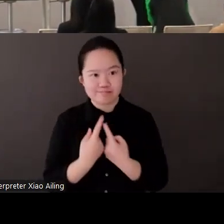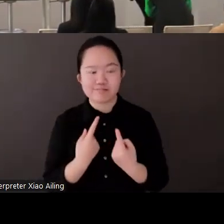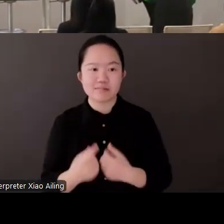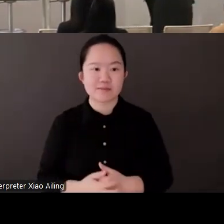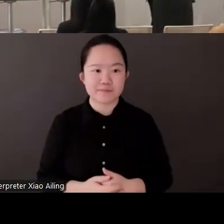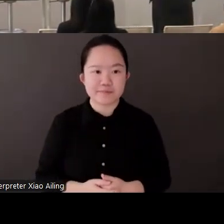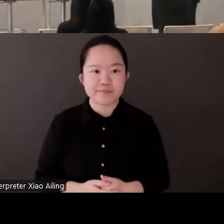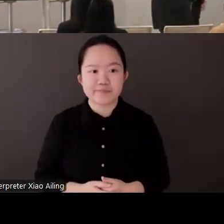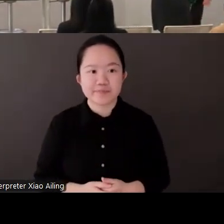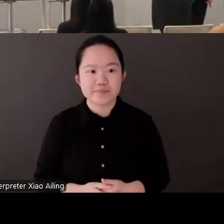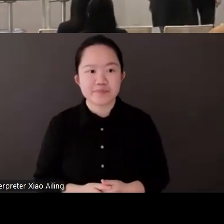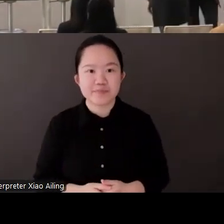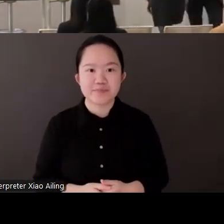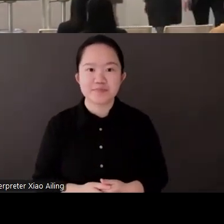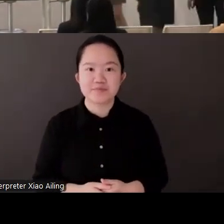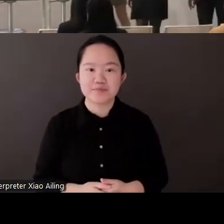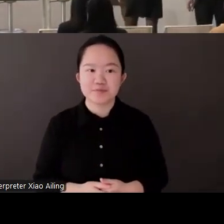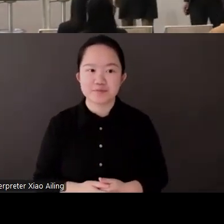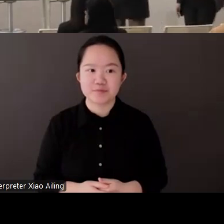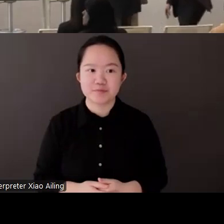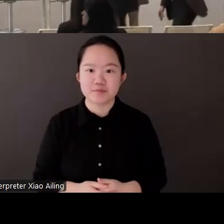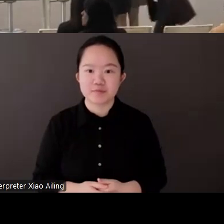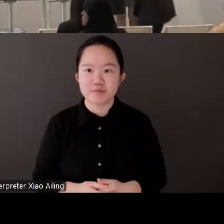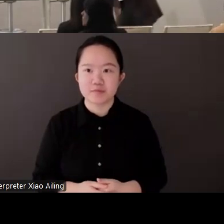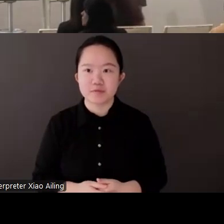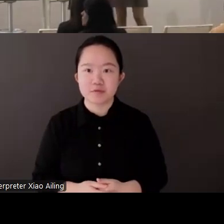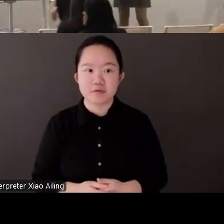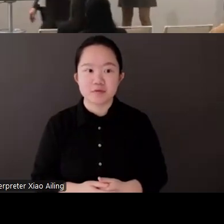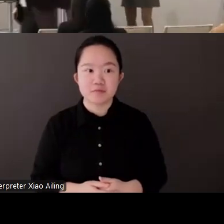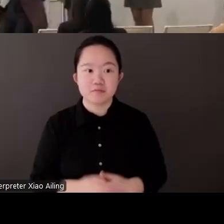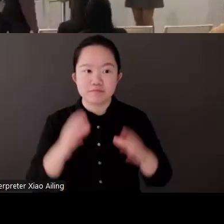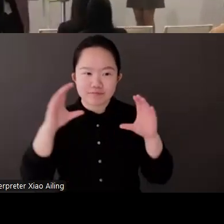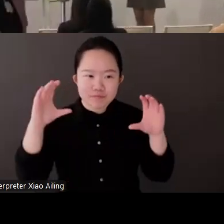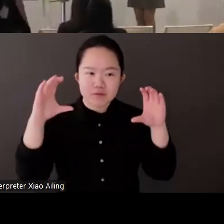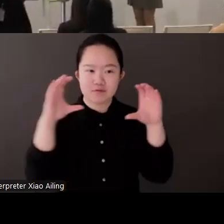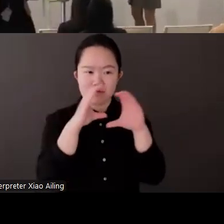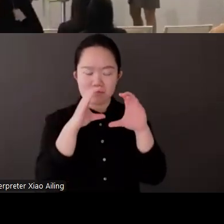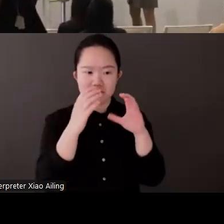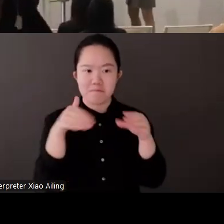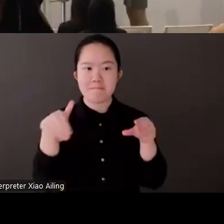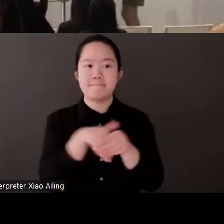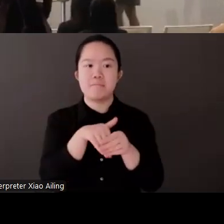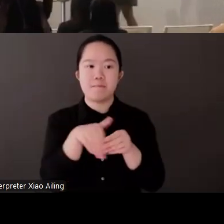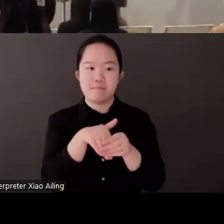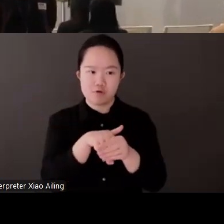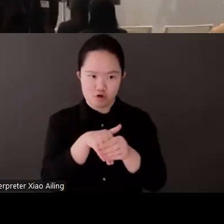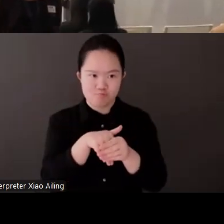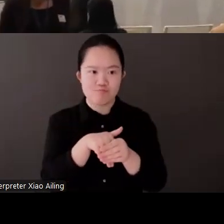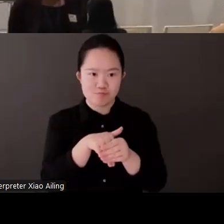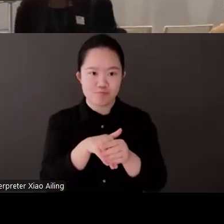so we can talk about the organizational membership. Can we have Annika and Timo? Yes, they are coming. That's very good.